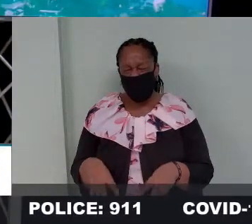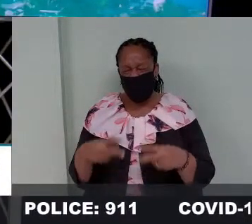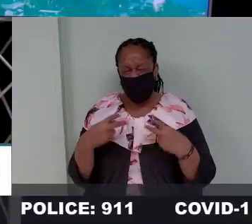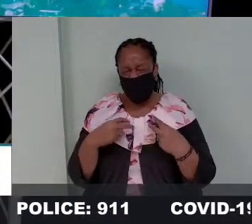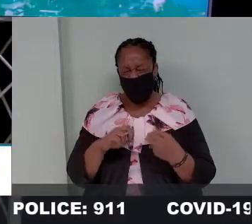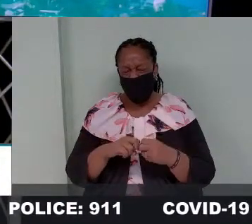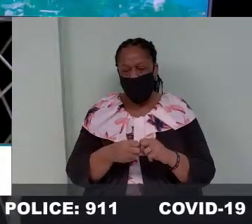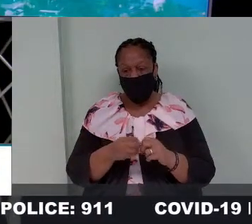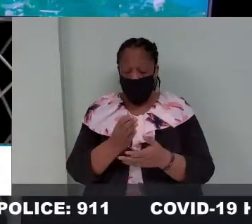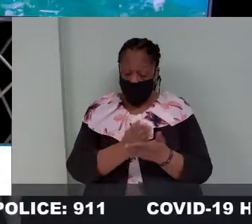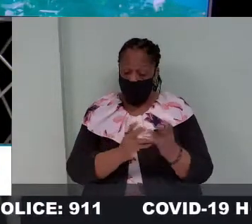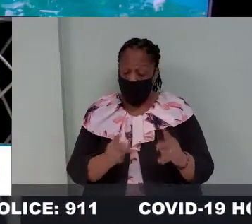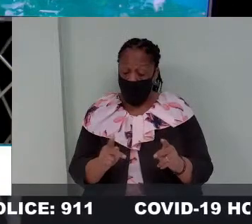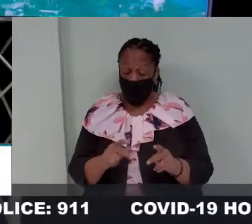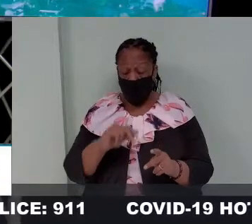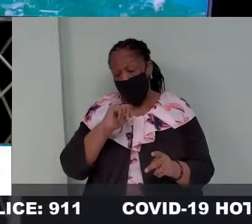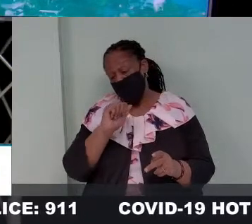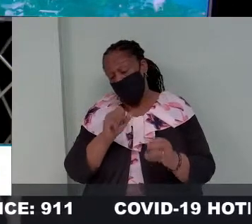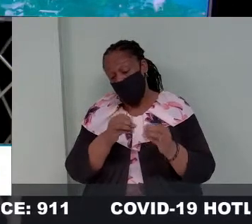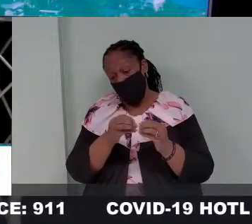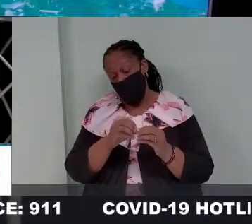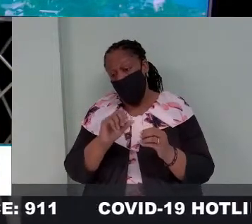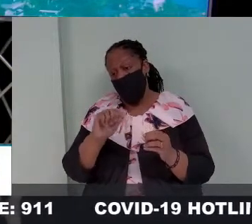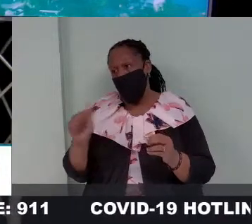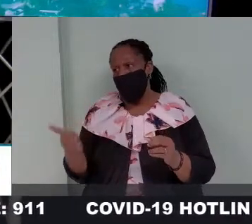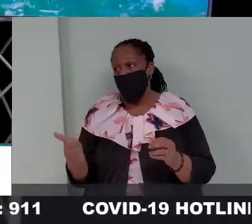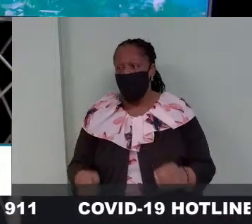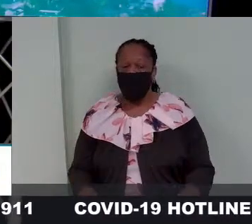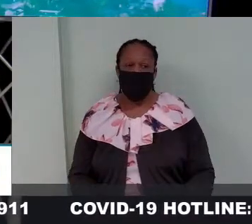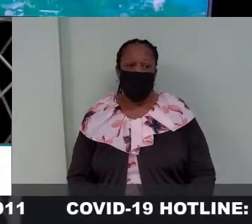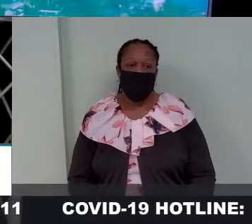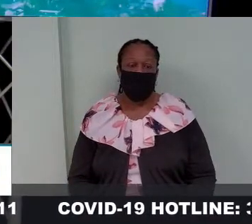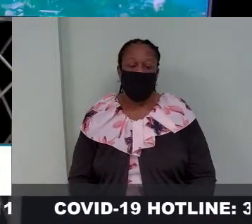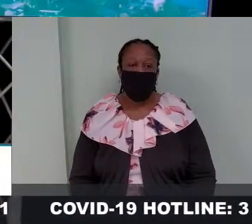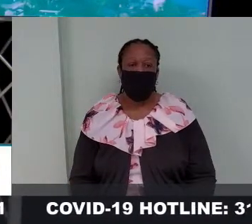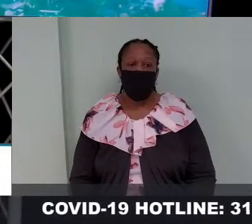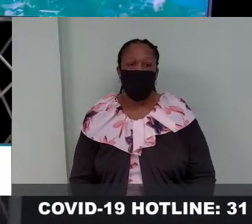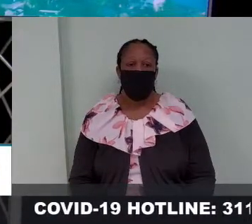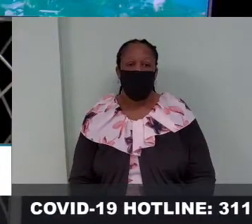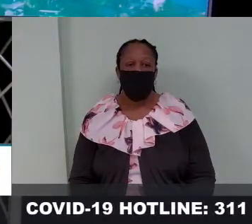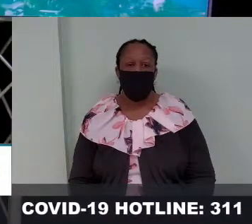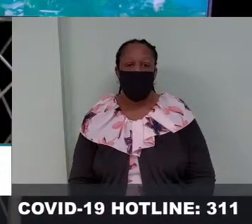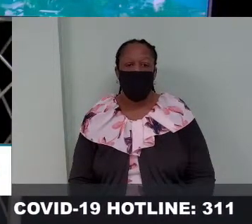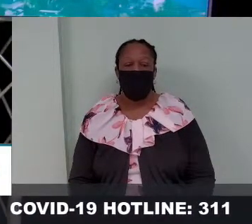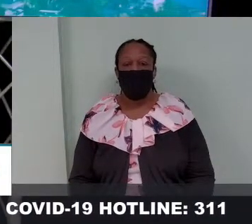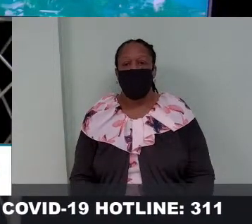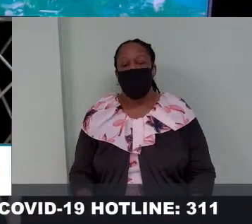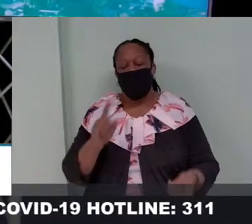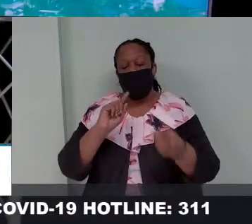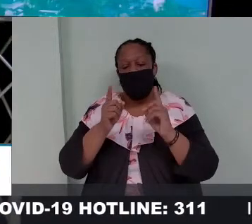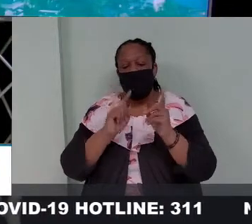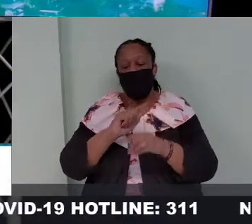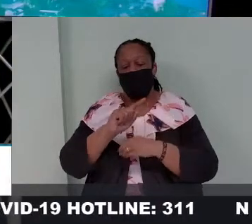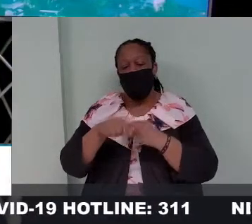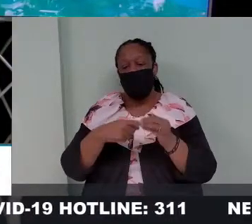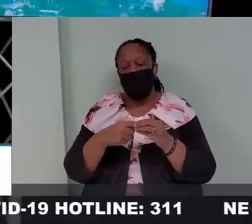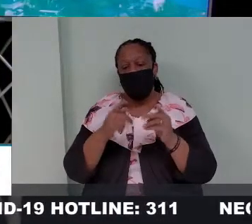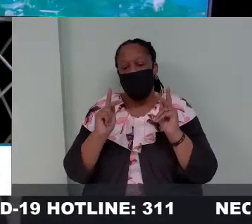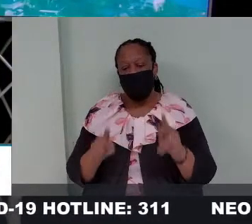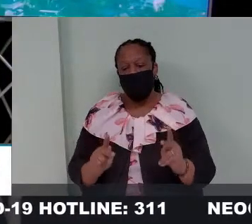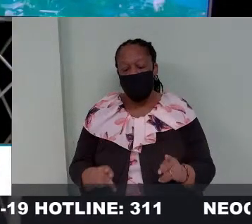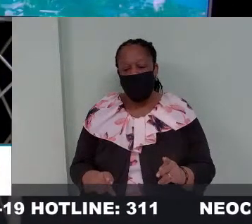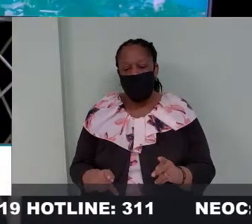speak specifically now for the entertainers and event planners. This time of the